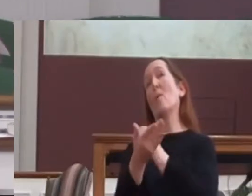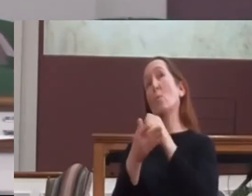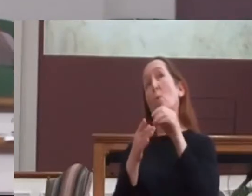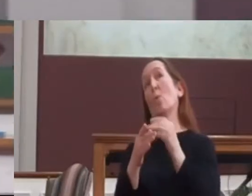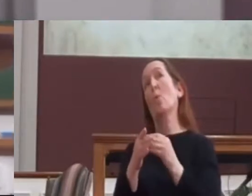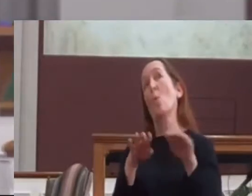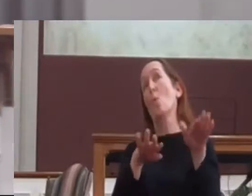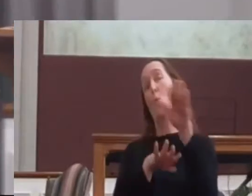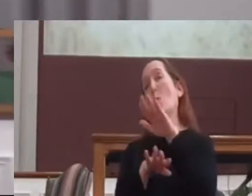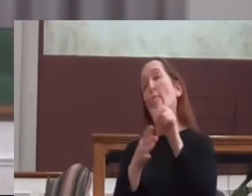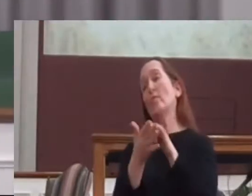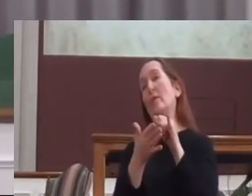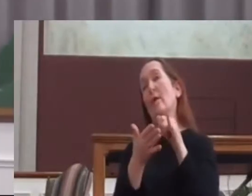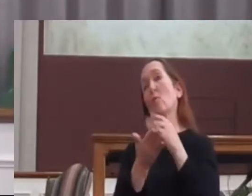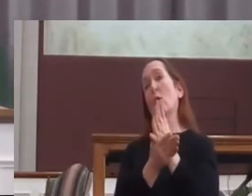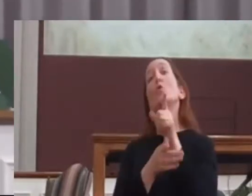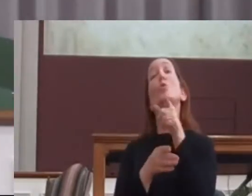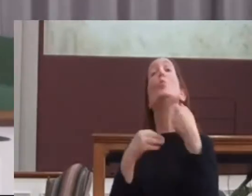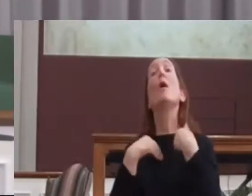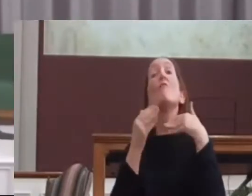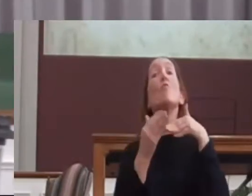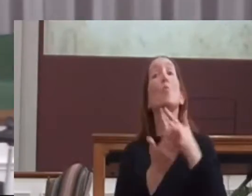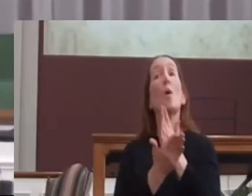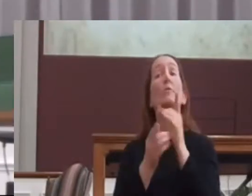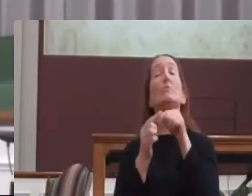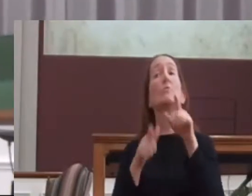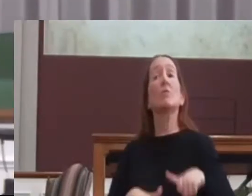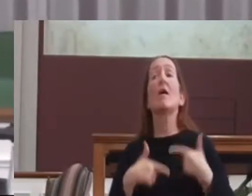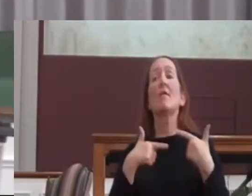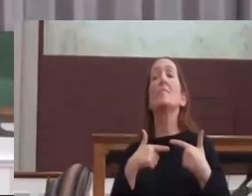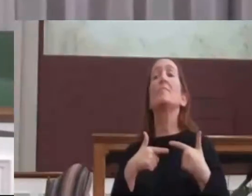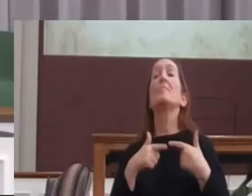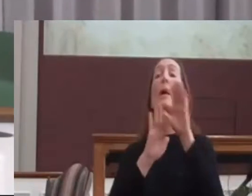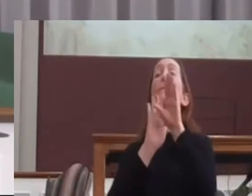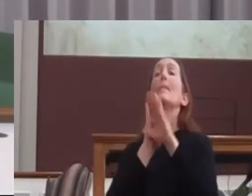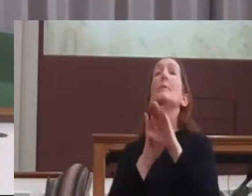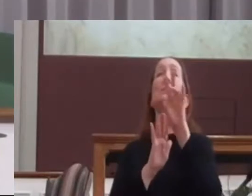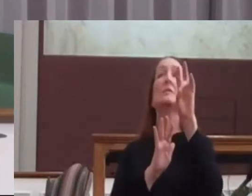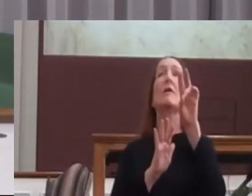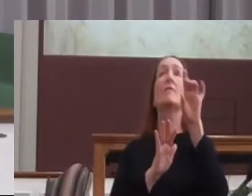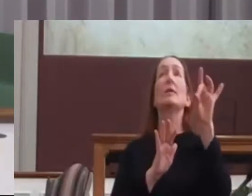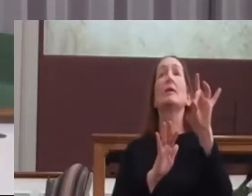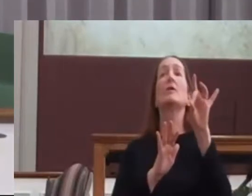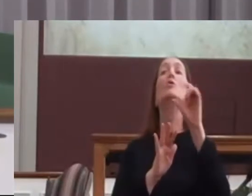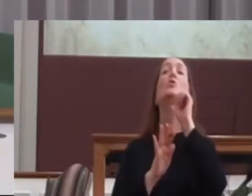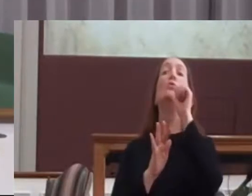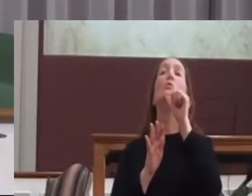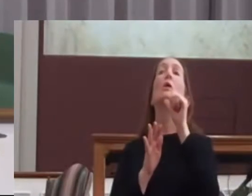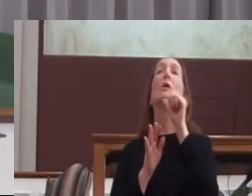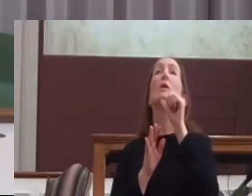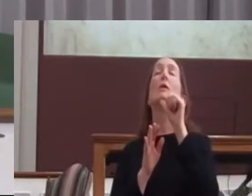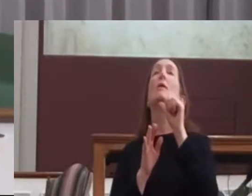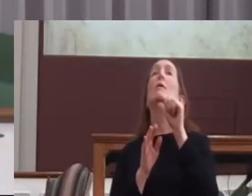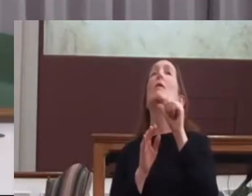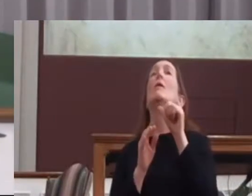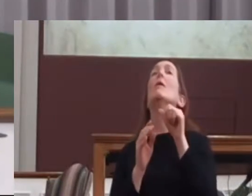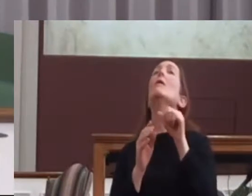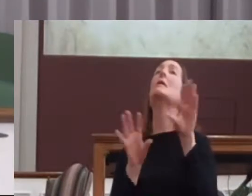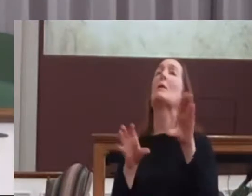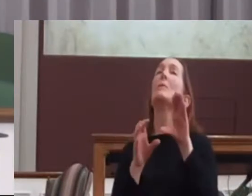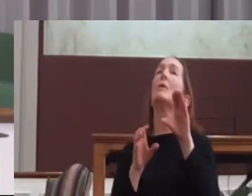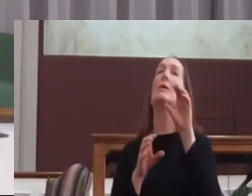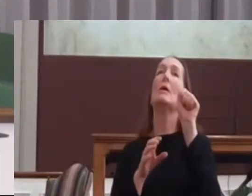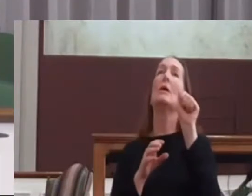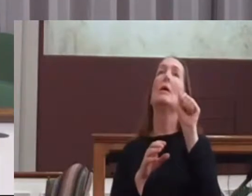right and determine that we have power over it. You have the right to life. Commandment in 7 and 8